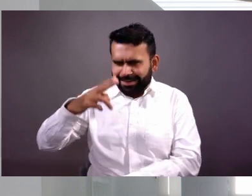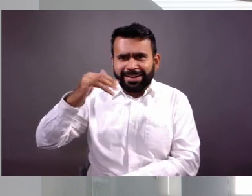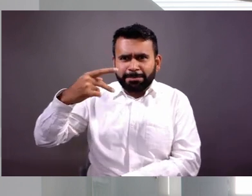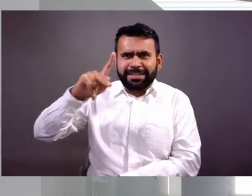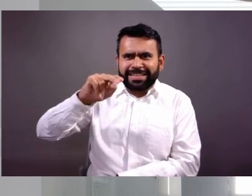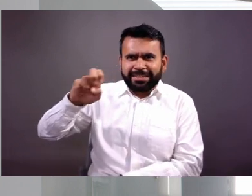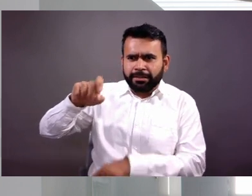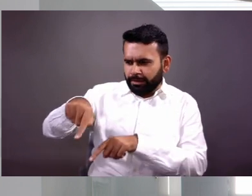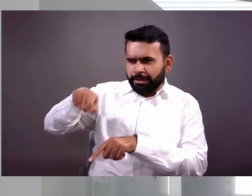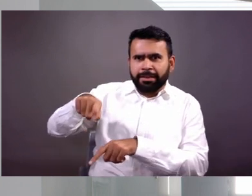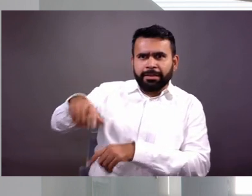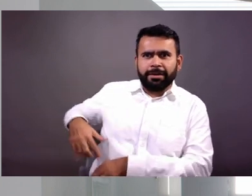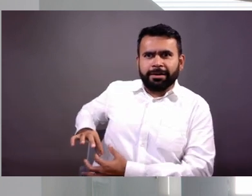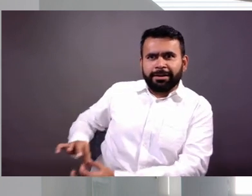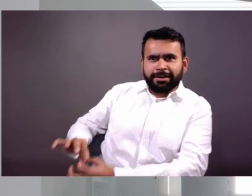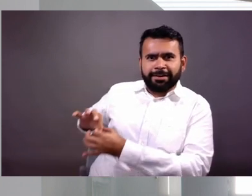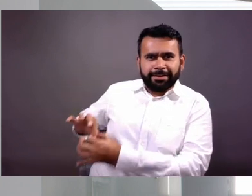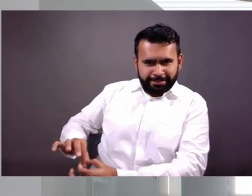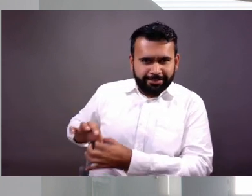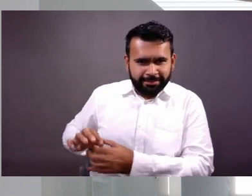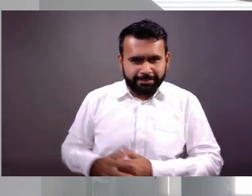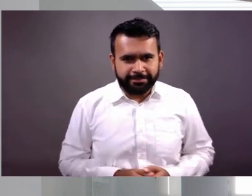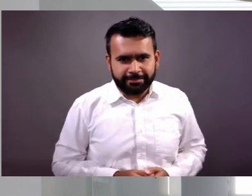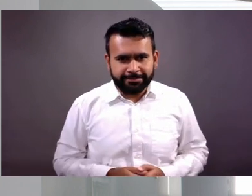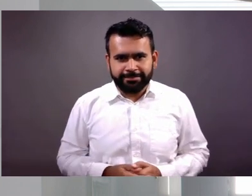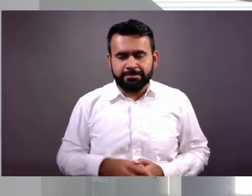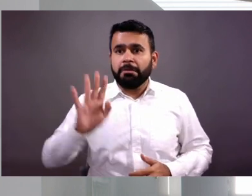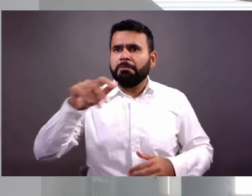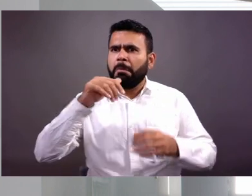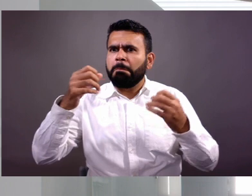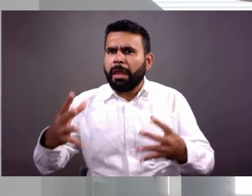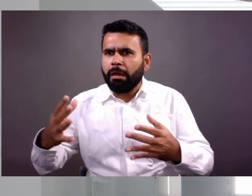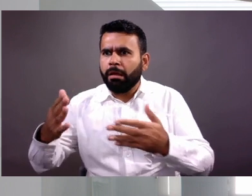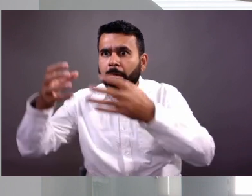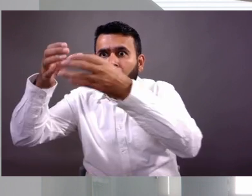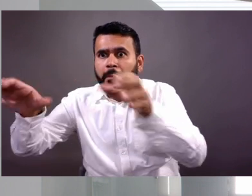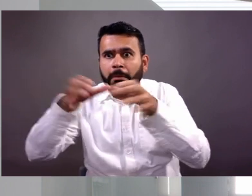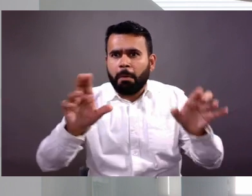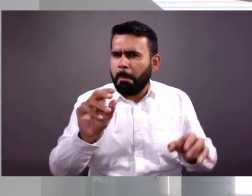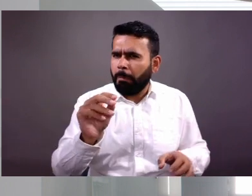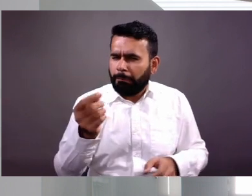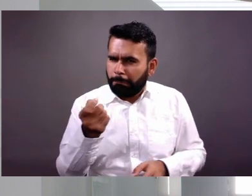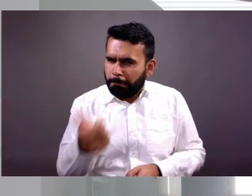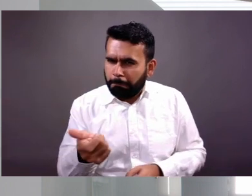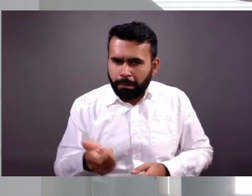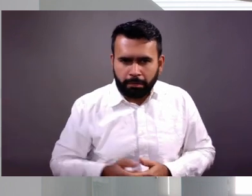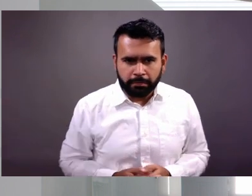side, and that's when your elbows come in. All right, so not much to break down other